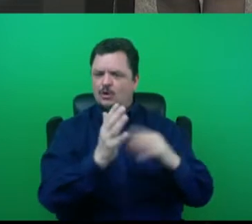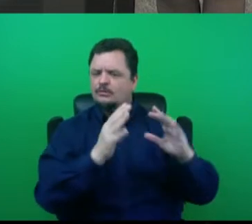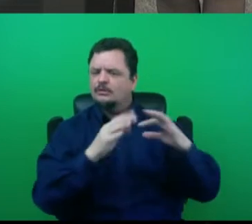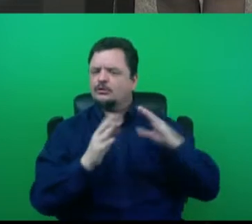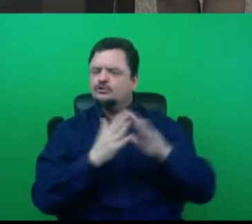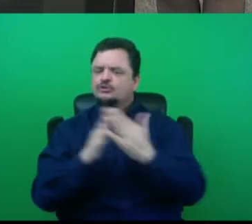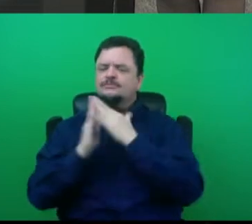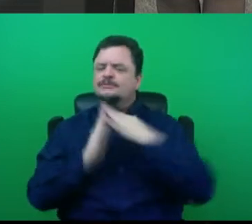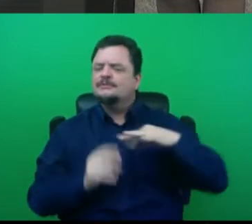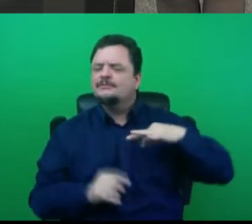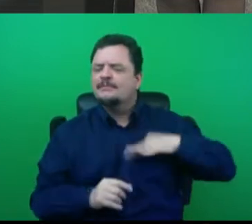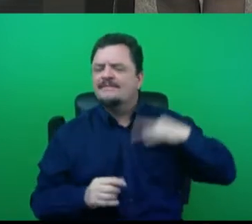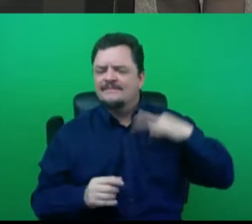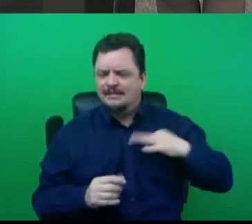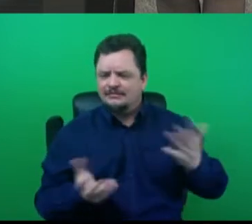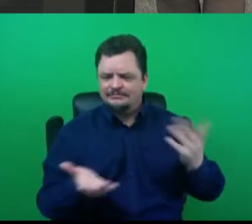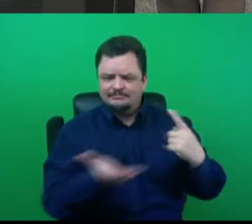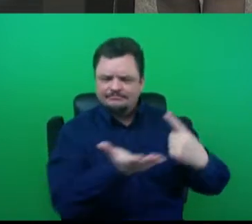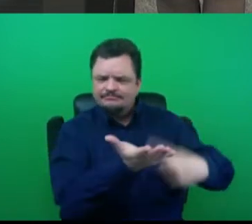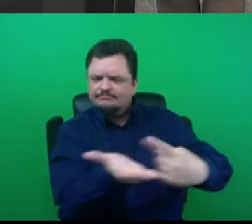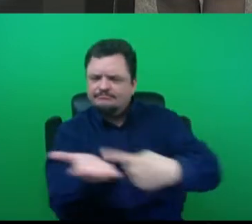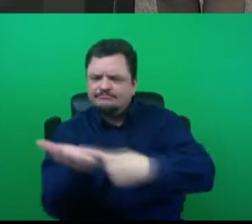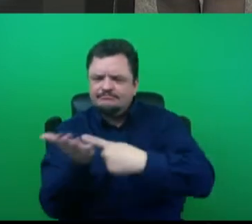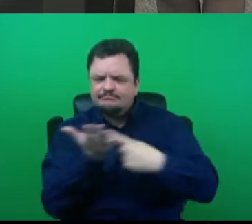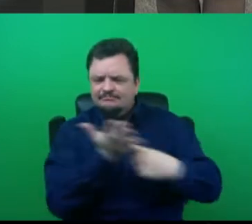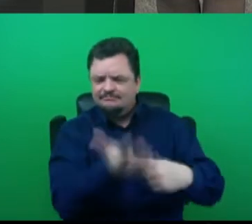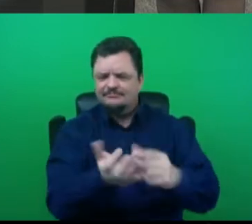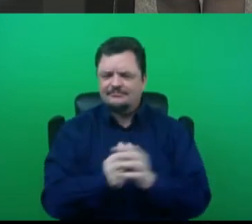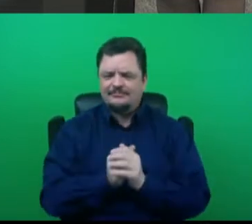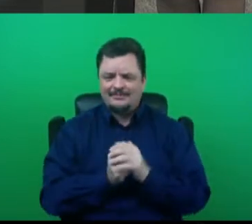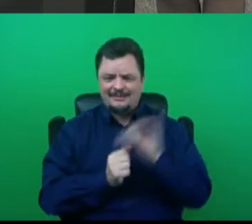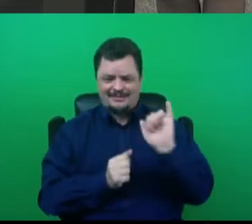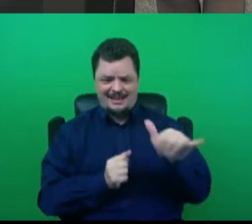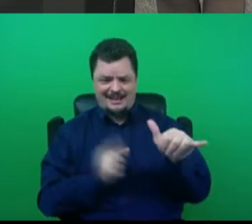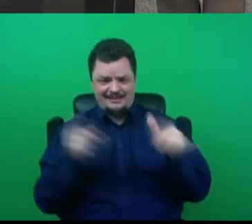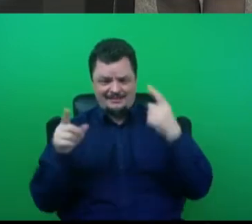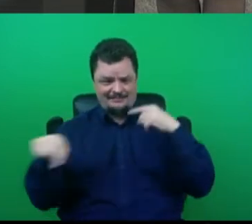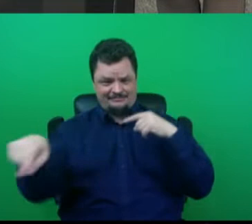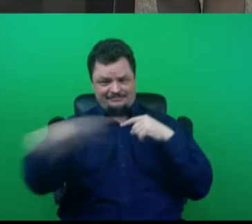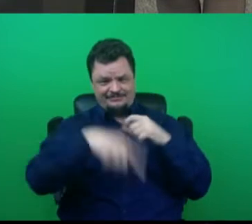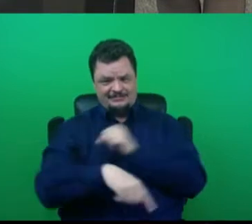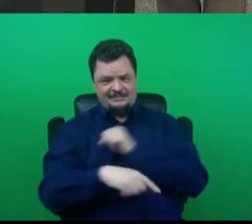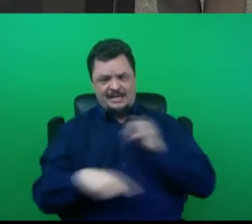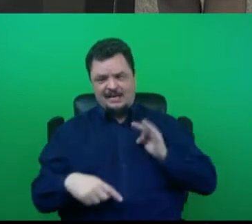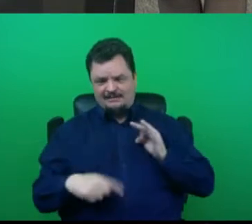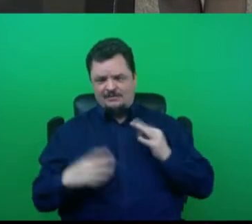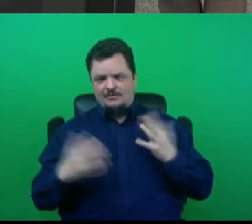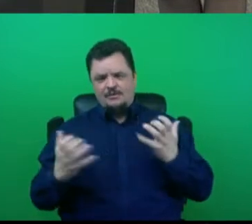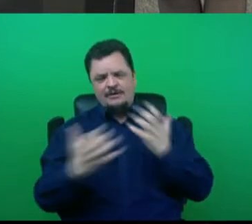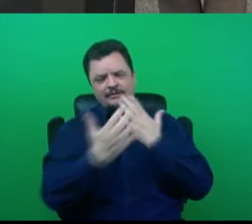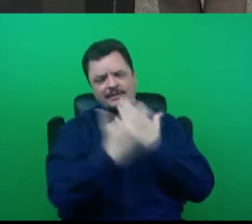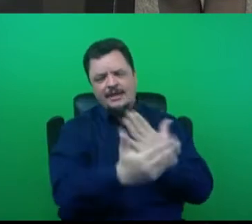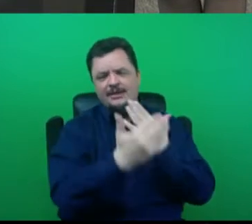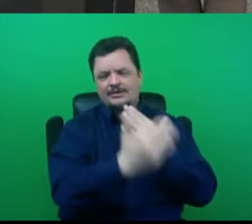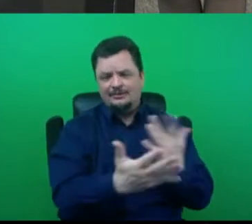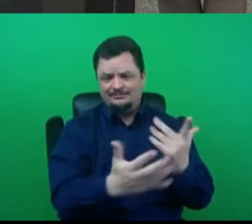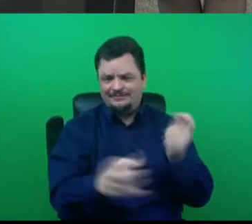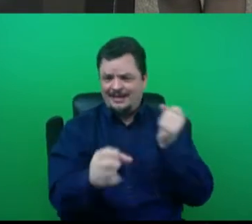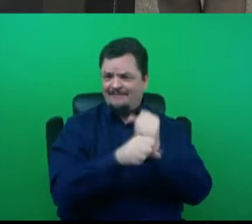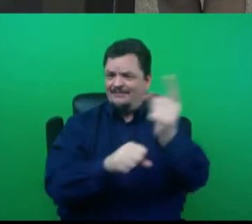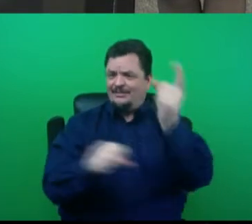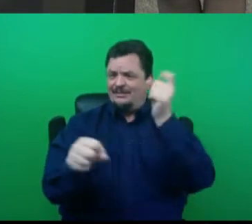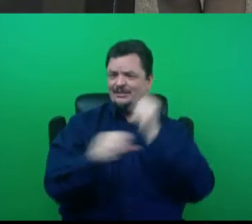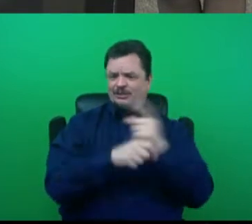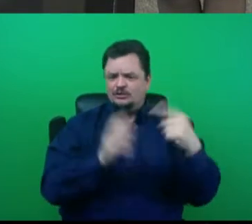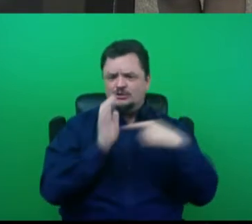say on behalf of the staff, thank you, because every year you show compassion and care. Some of the things that, you